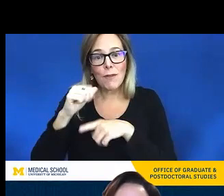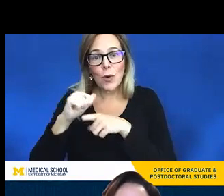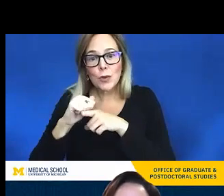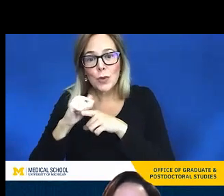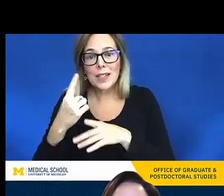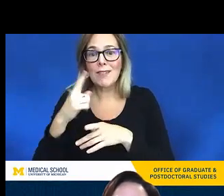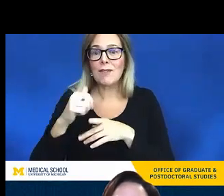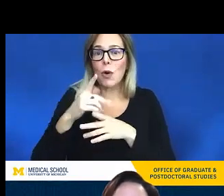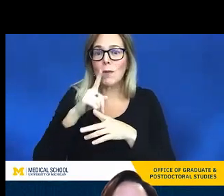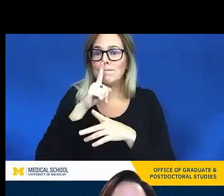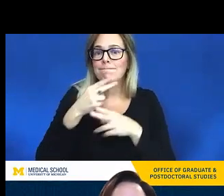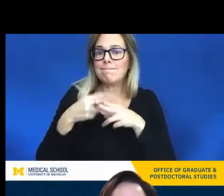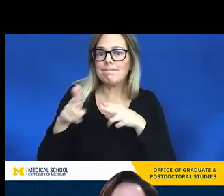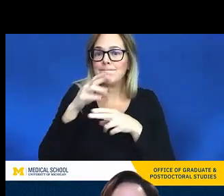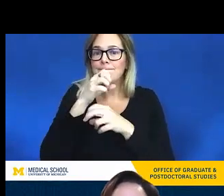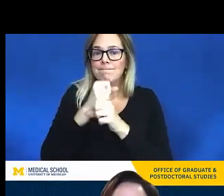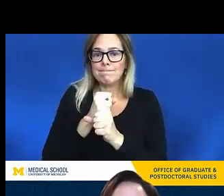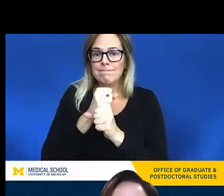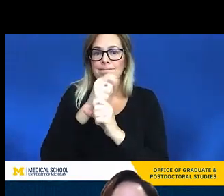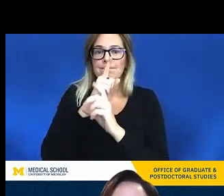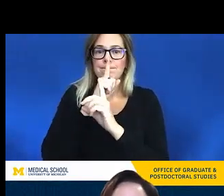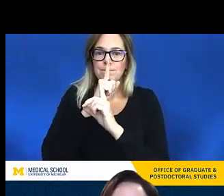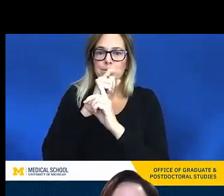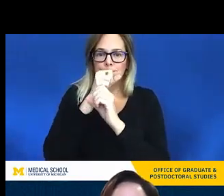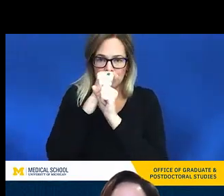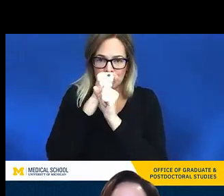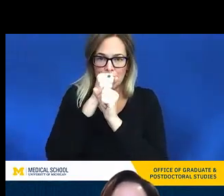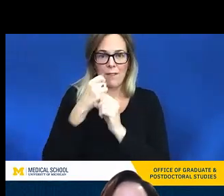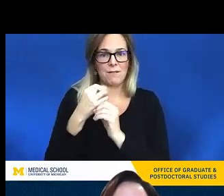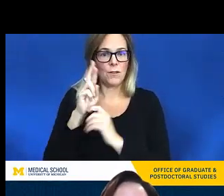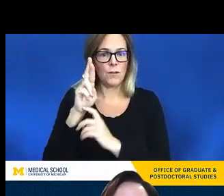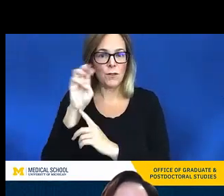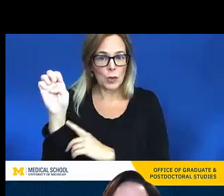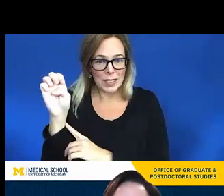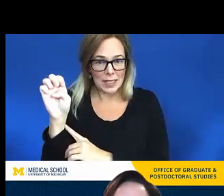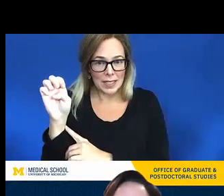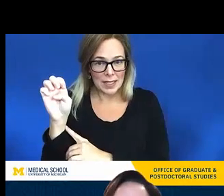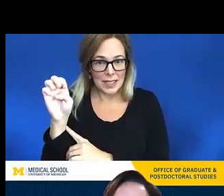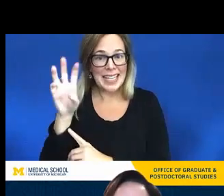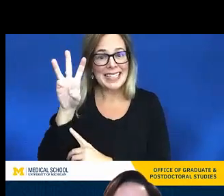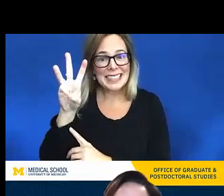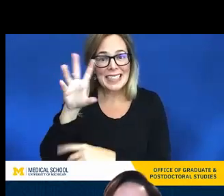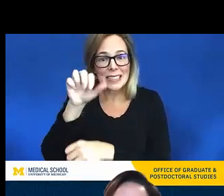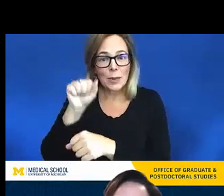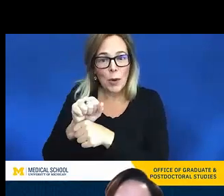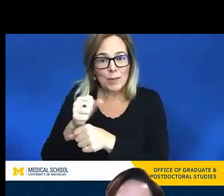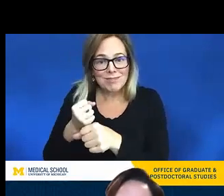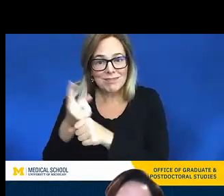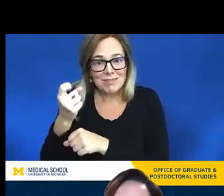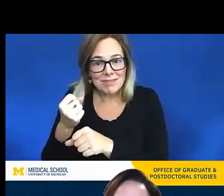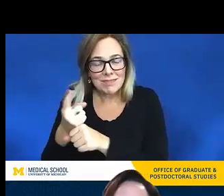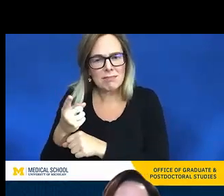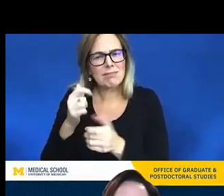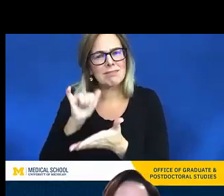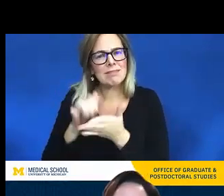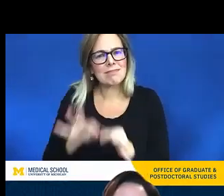confidential, and free consultations for up to 6 appointments a year. And this is really important because it allows us to quickly